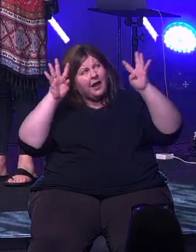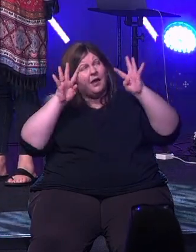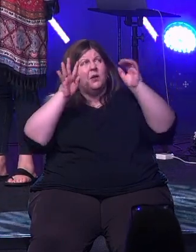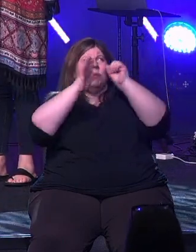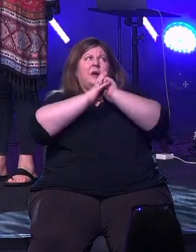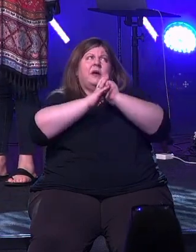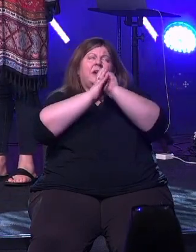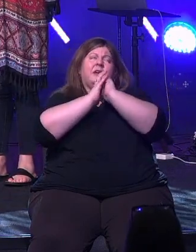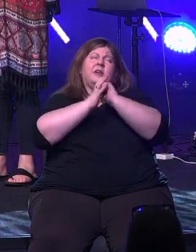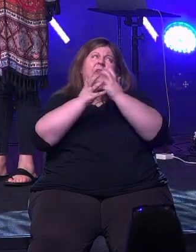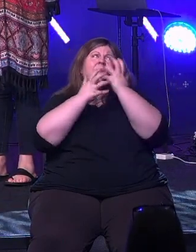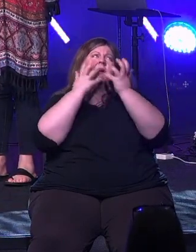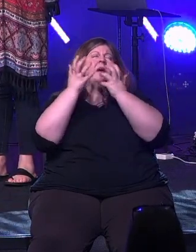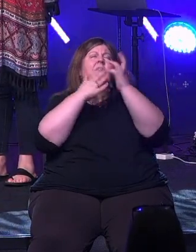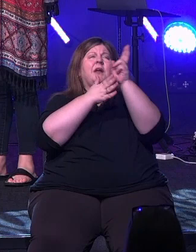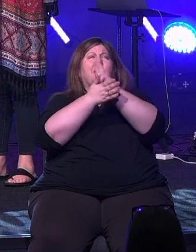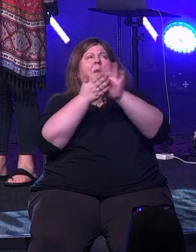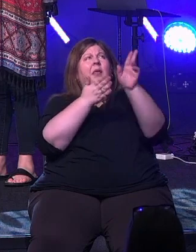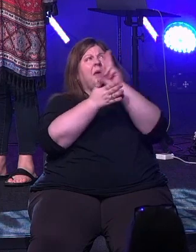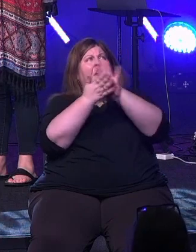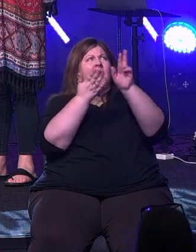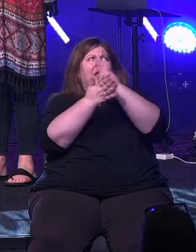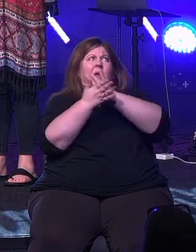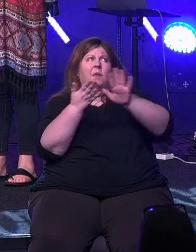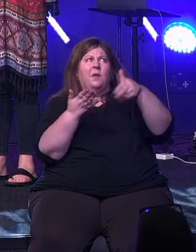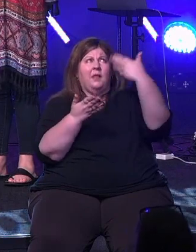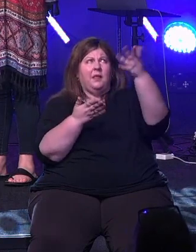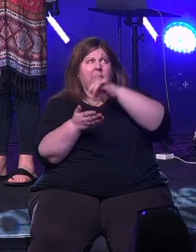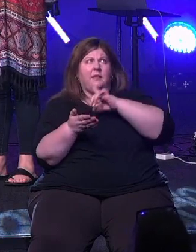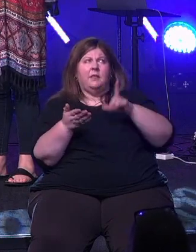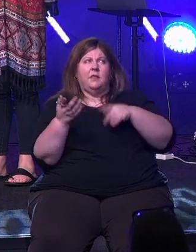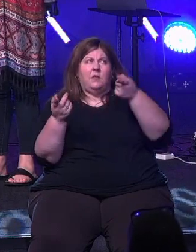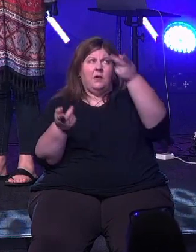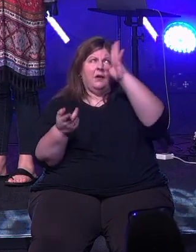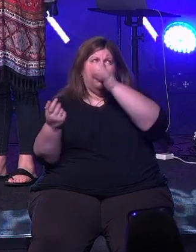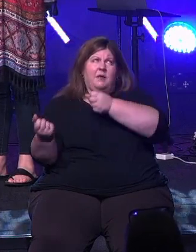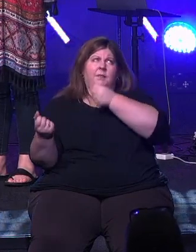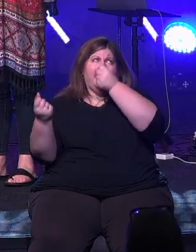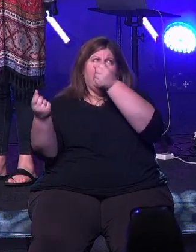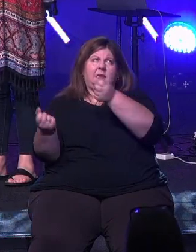you, crying, holy, holy, holy is the Lord God Almighty.